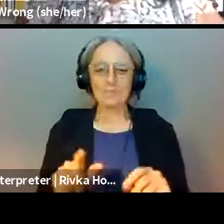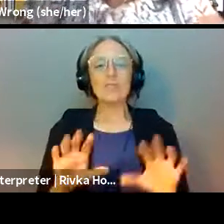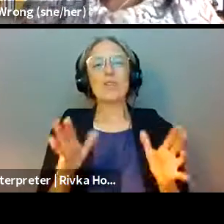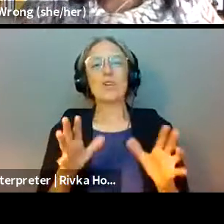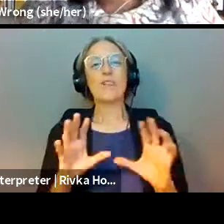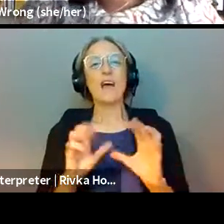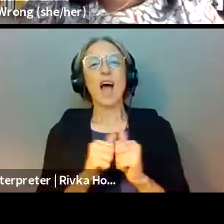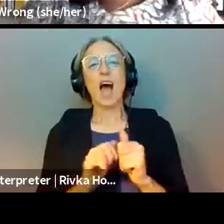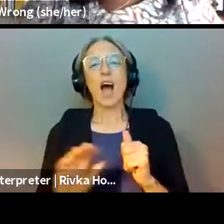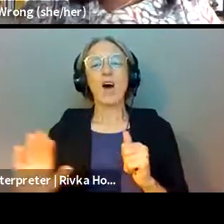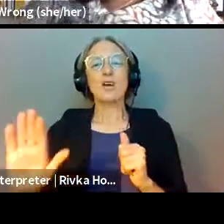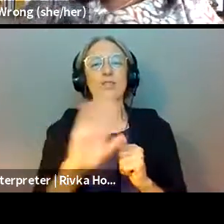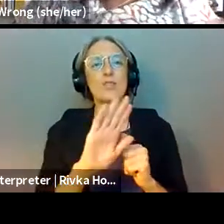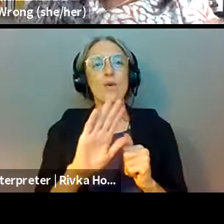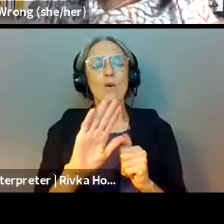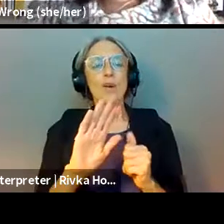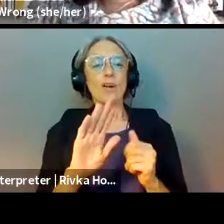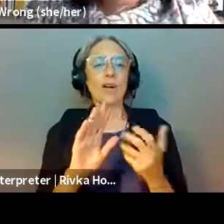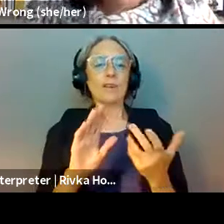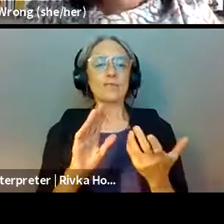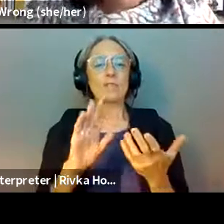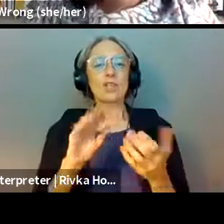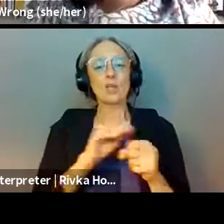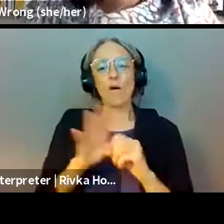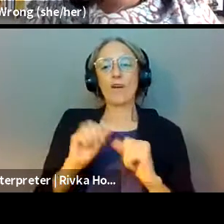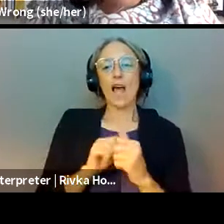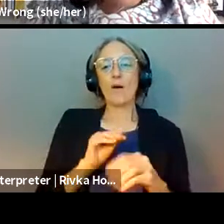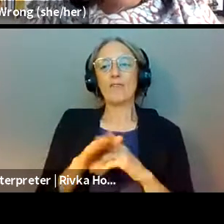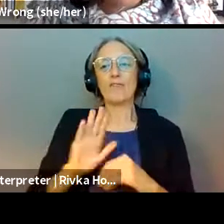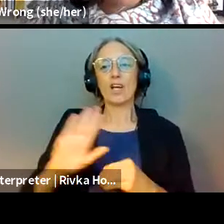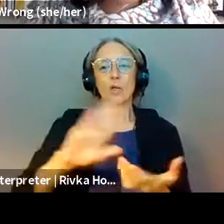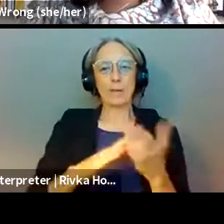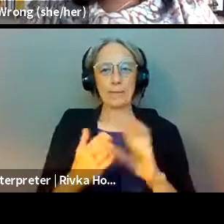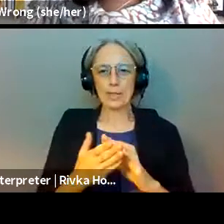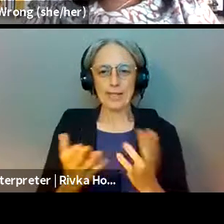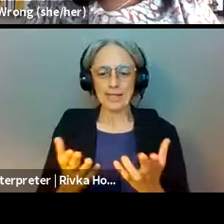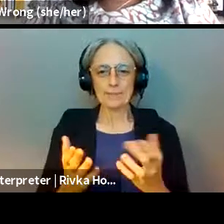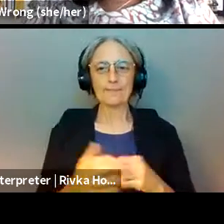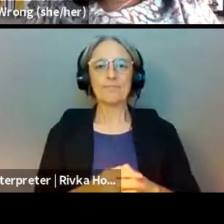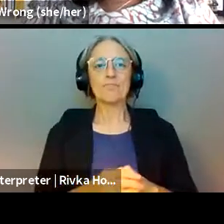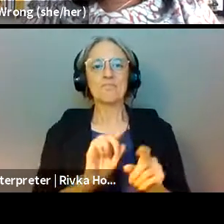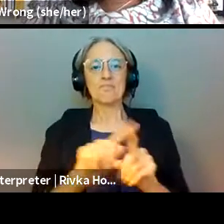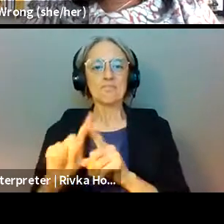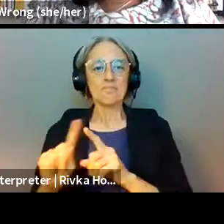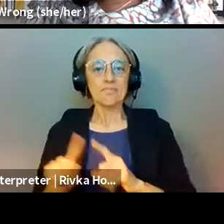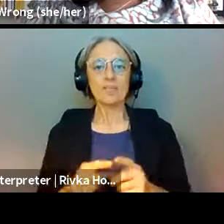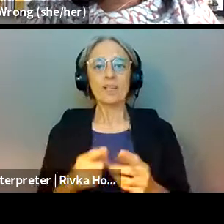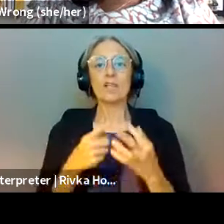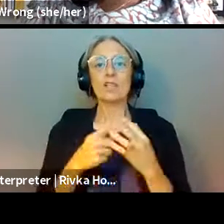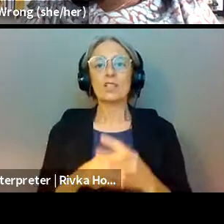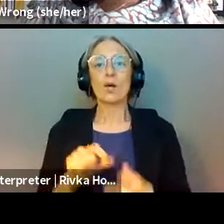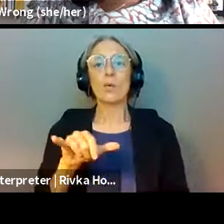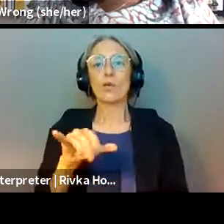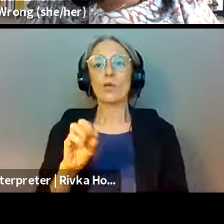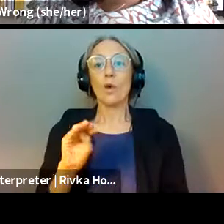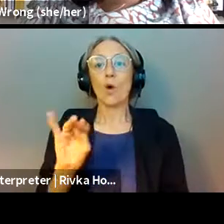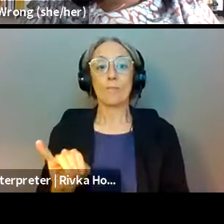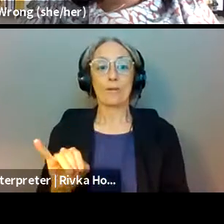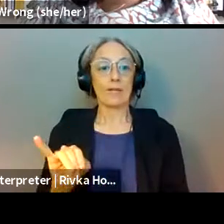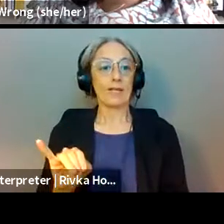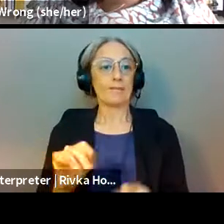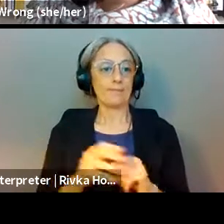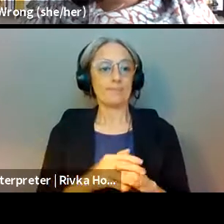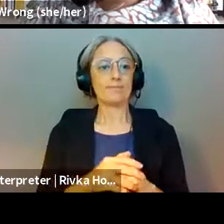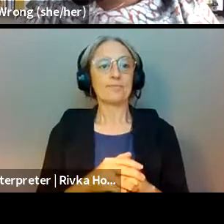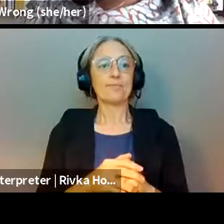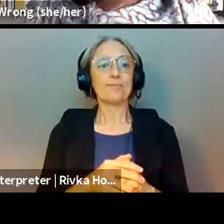community been affected by COVID? And I really want to start with Yomi. Yomi, I have been on a